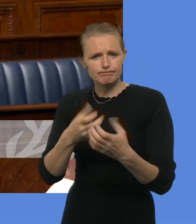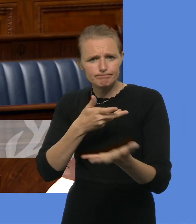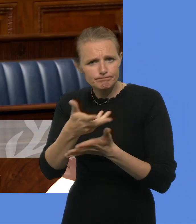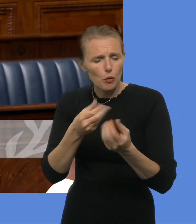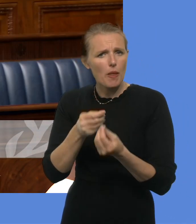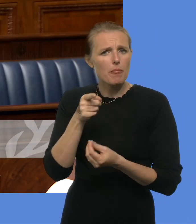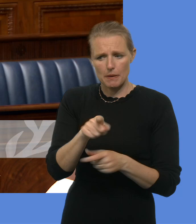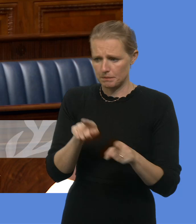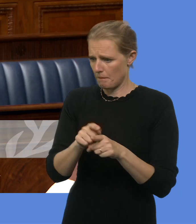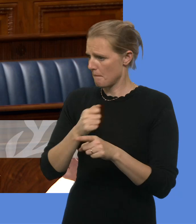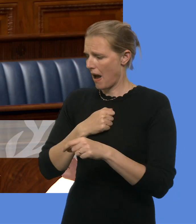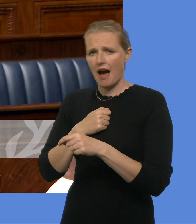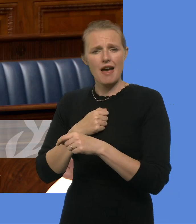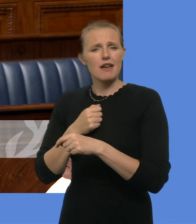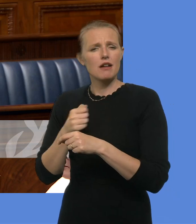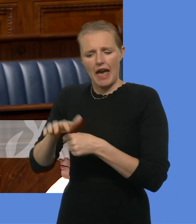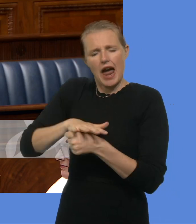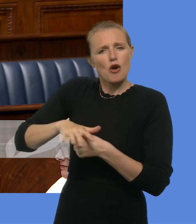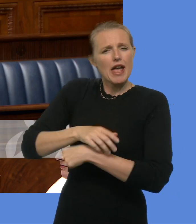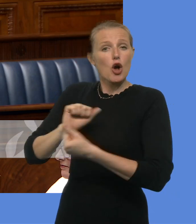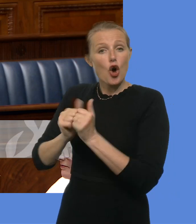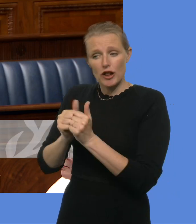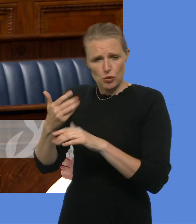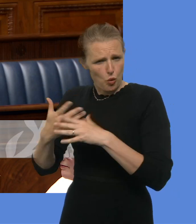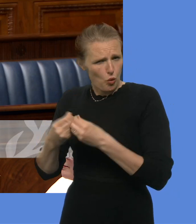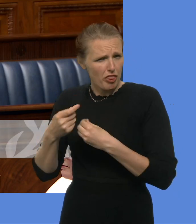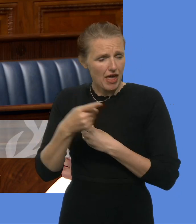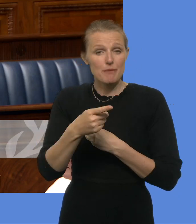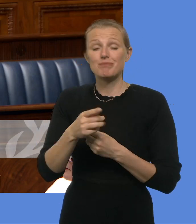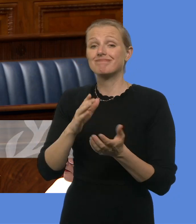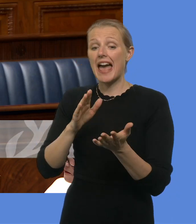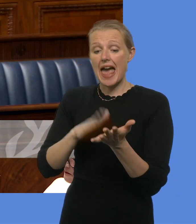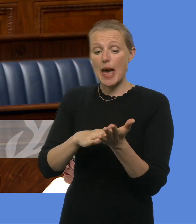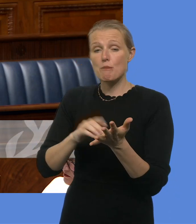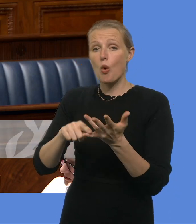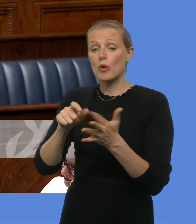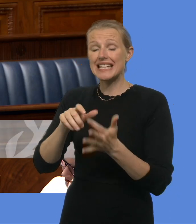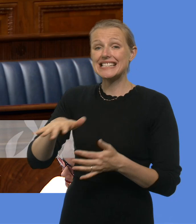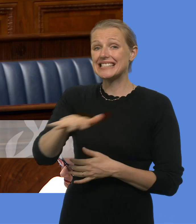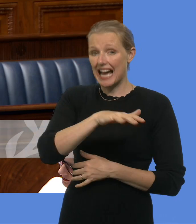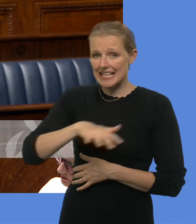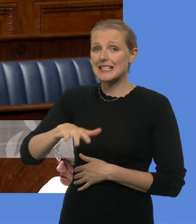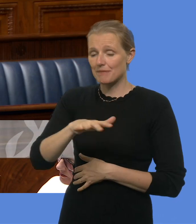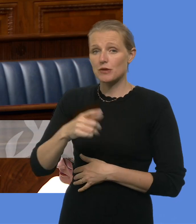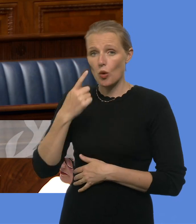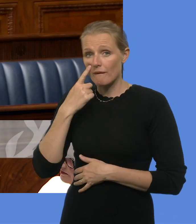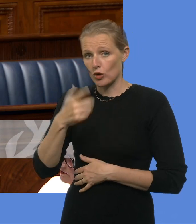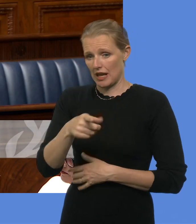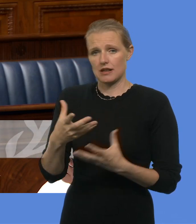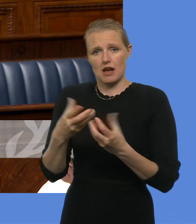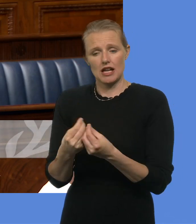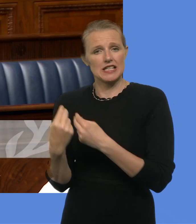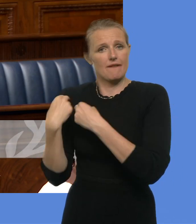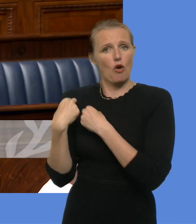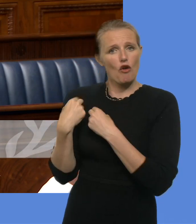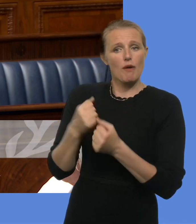my constituency colleagues. It is an MOD site, so of course that is out with the devolved powers, but of course I'm